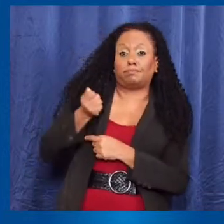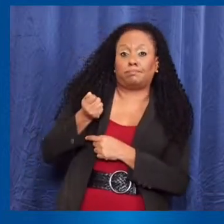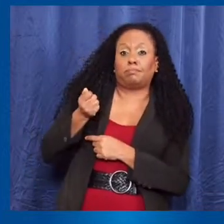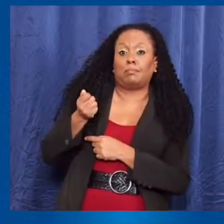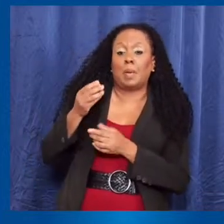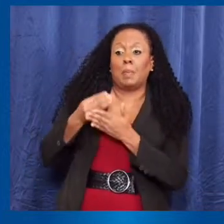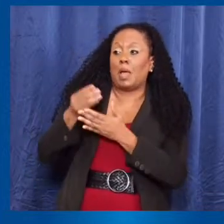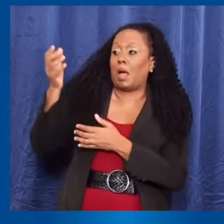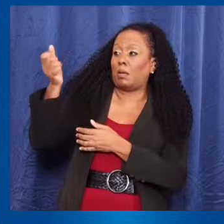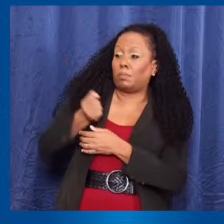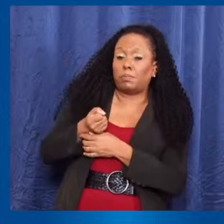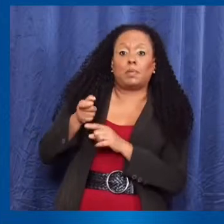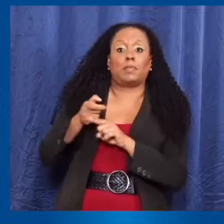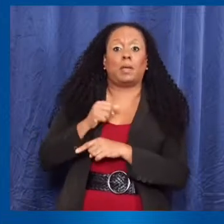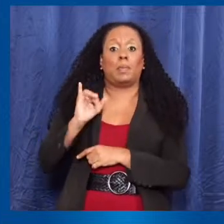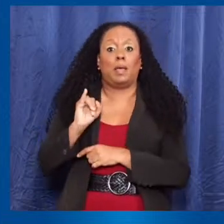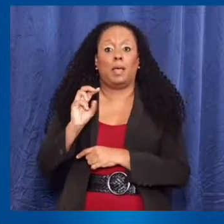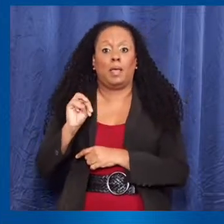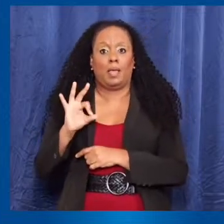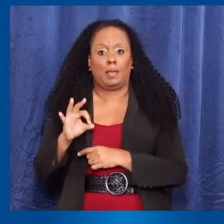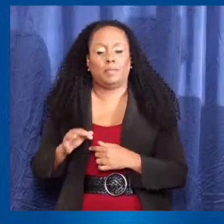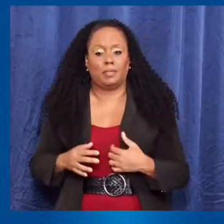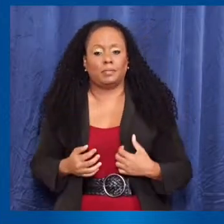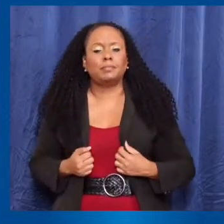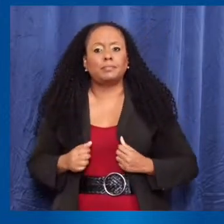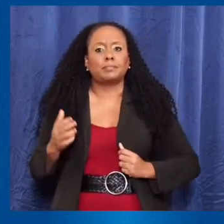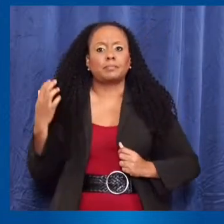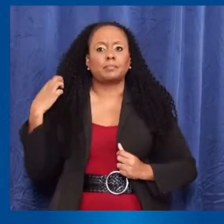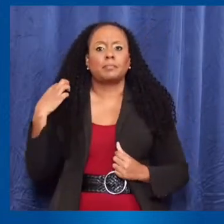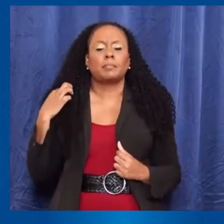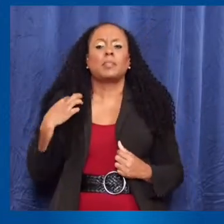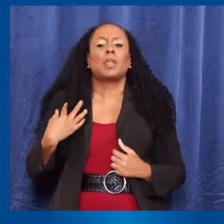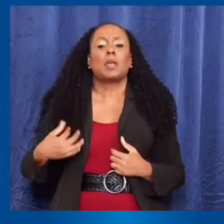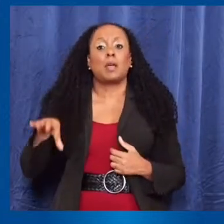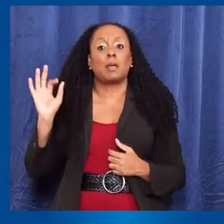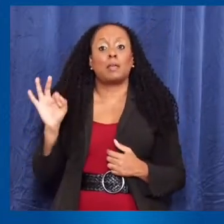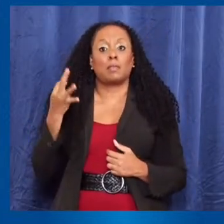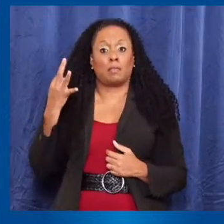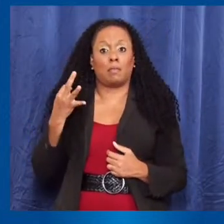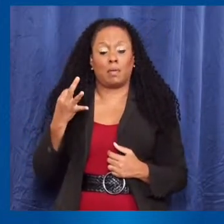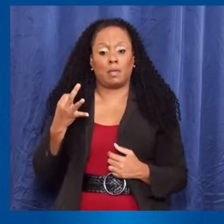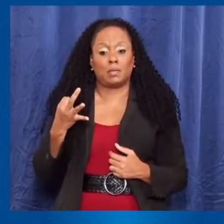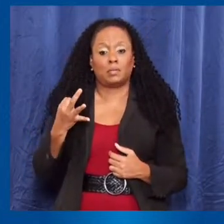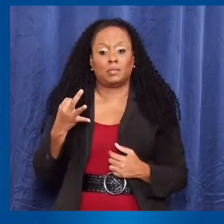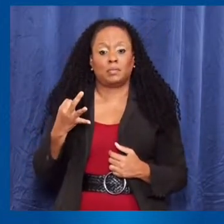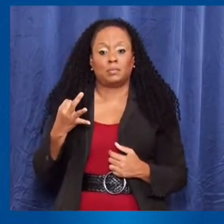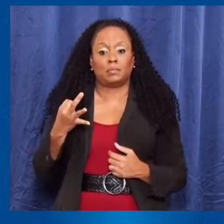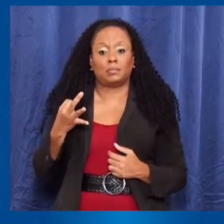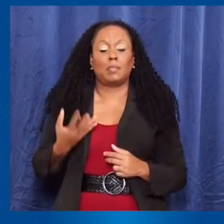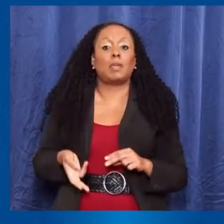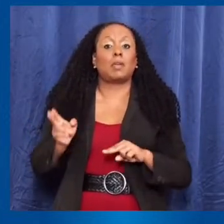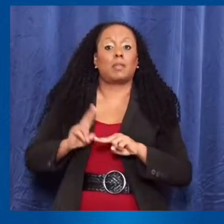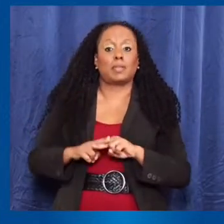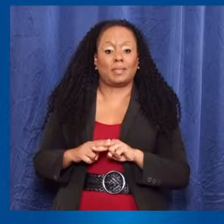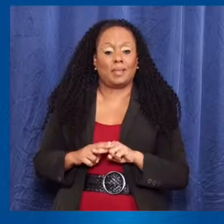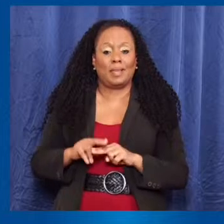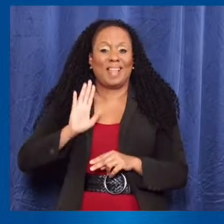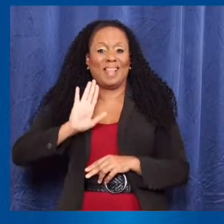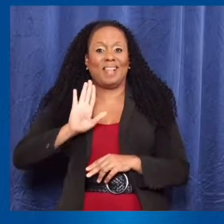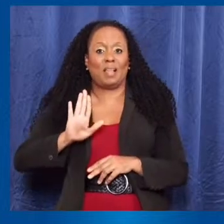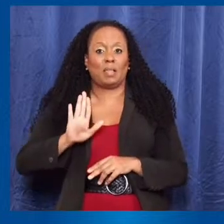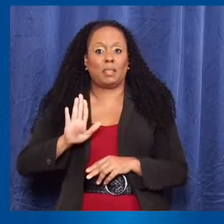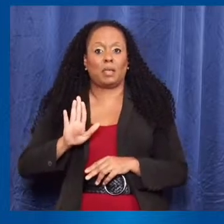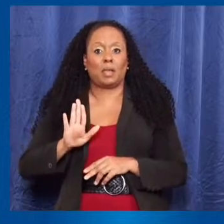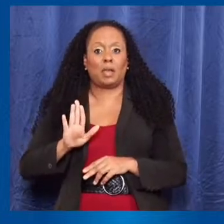has led by example, by increasing the proportion of its special drawing rights that it is prepared to put back into the